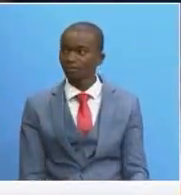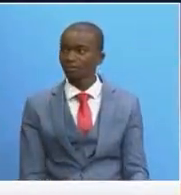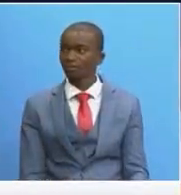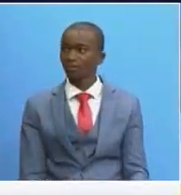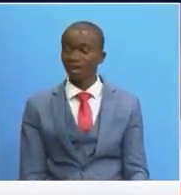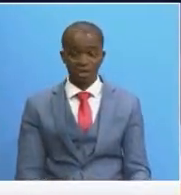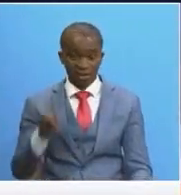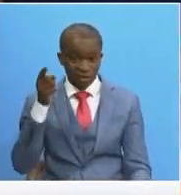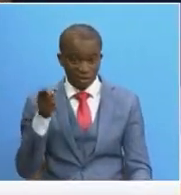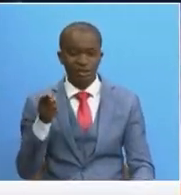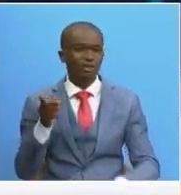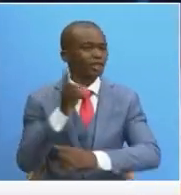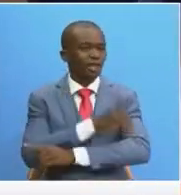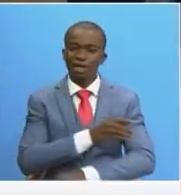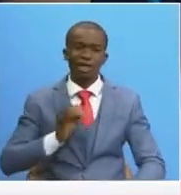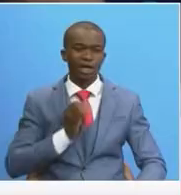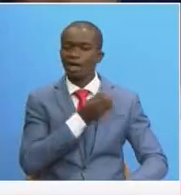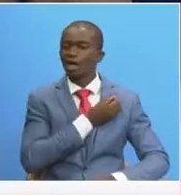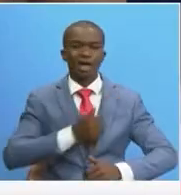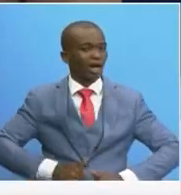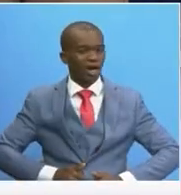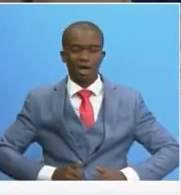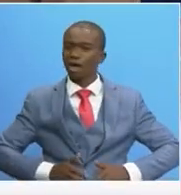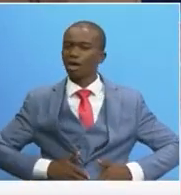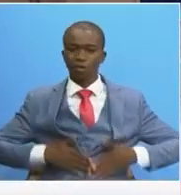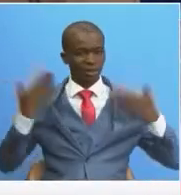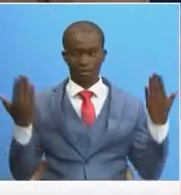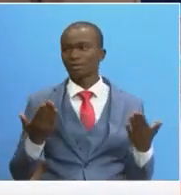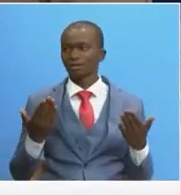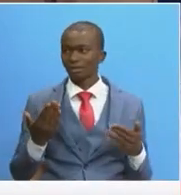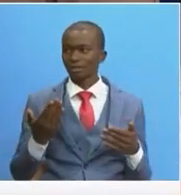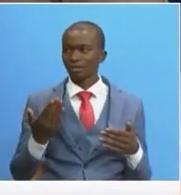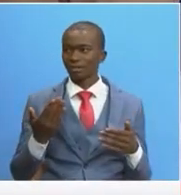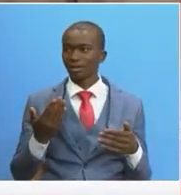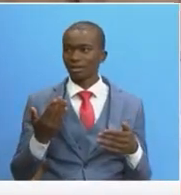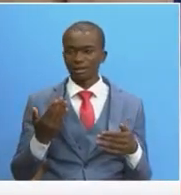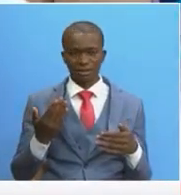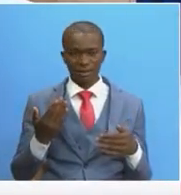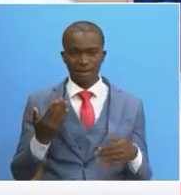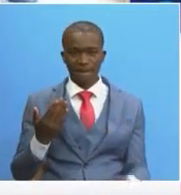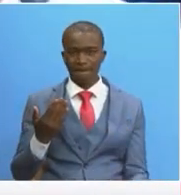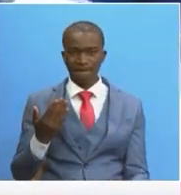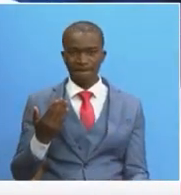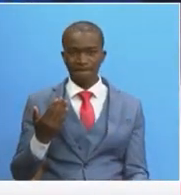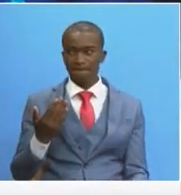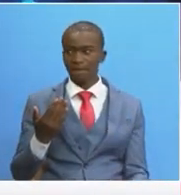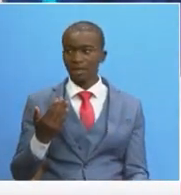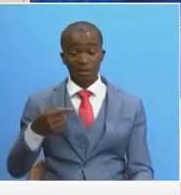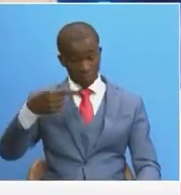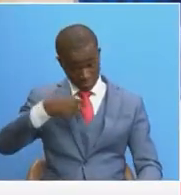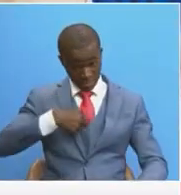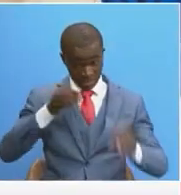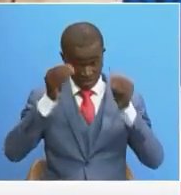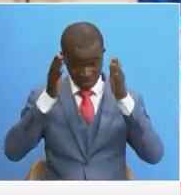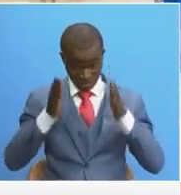This is our day. Being a teacher as a professional, I can't